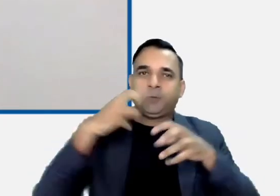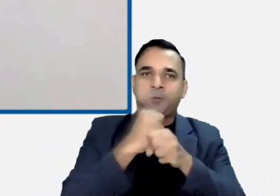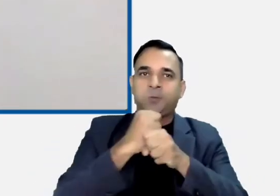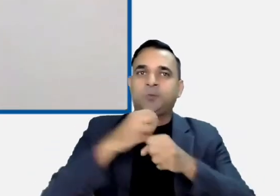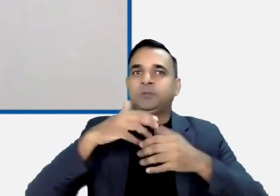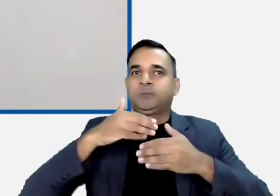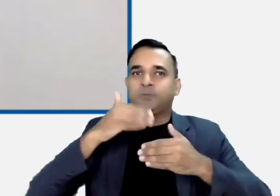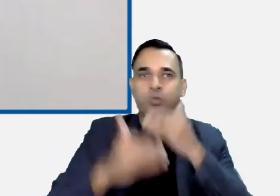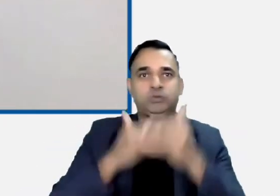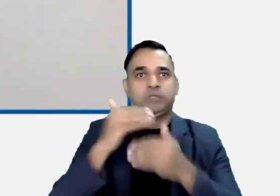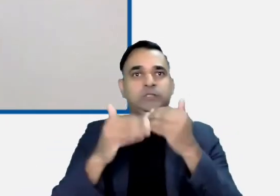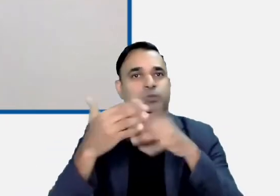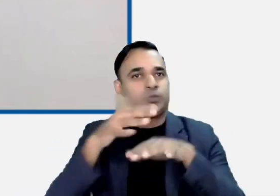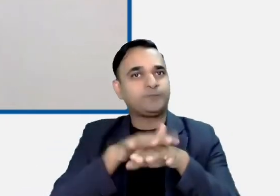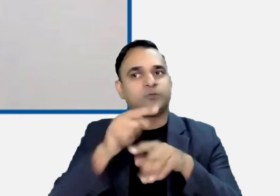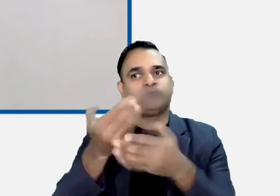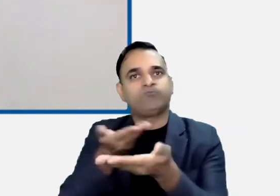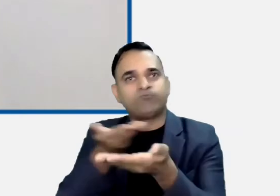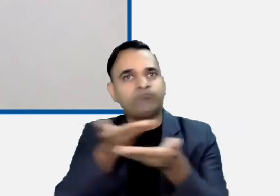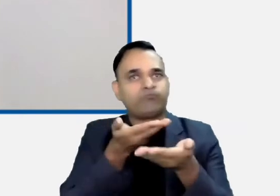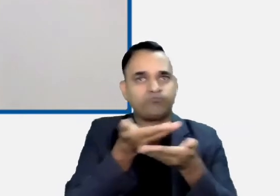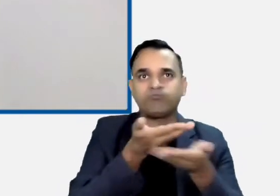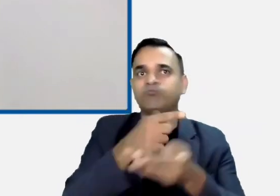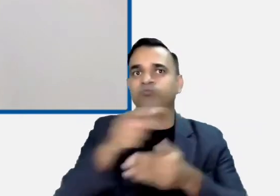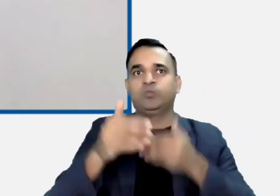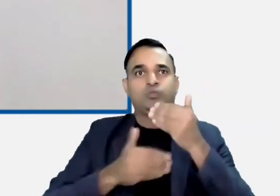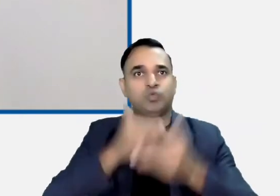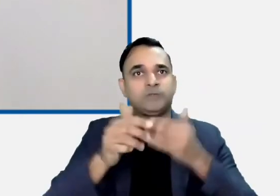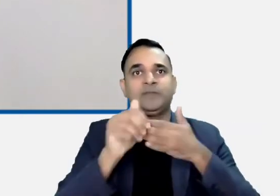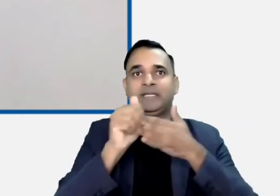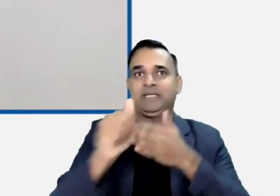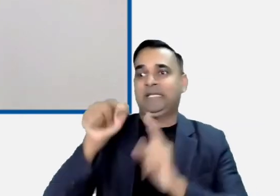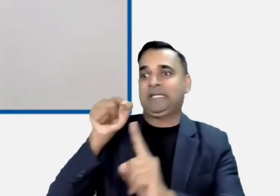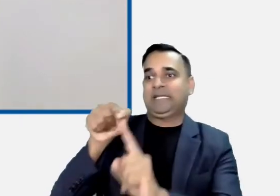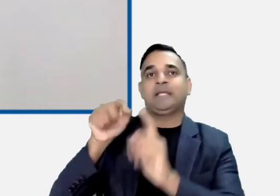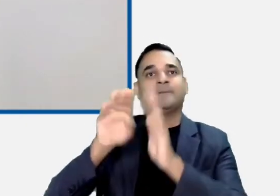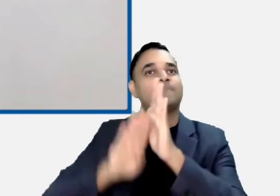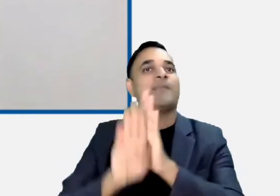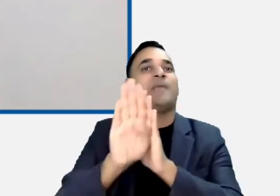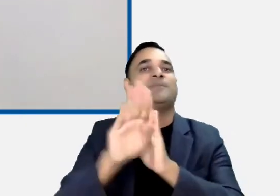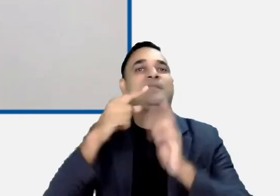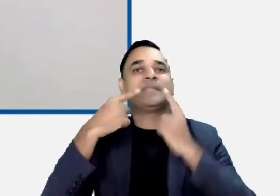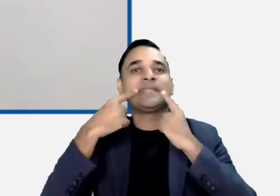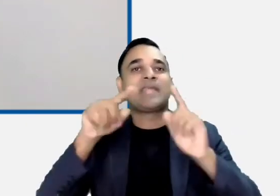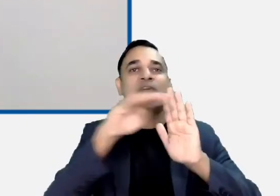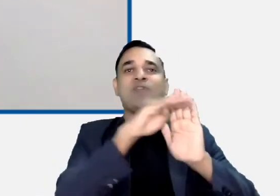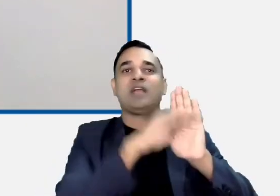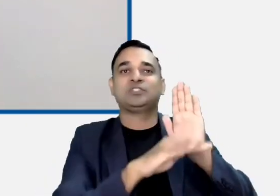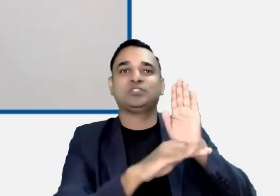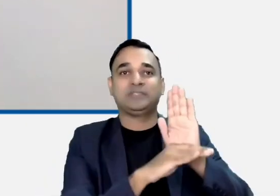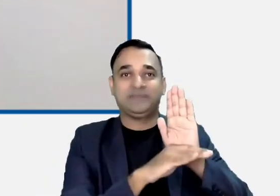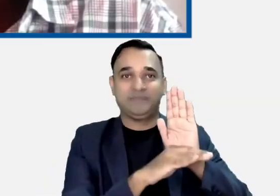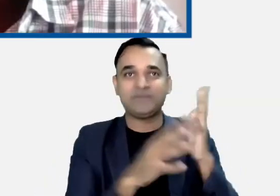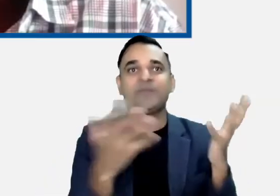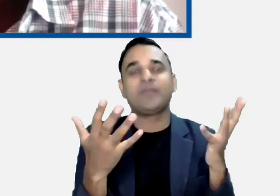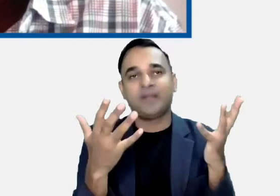Disaster Operations Center, Director and Colonel Mr. Charles Owino. And as some of you